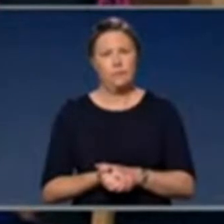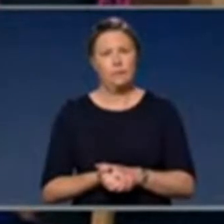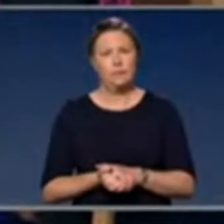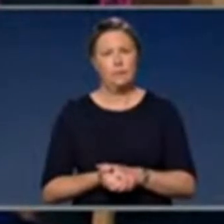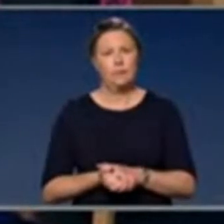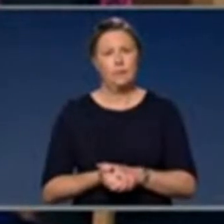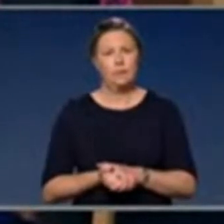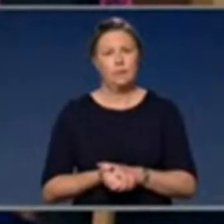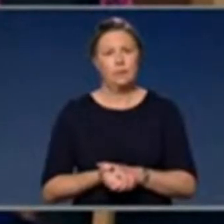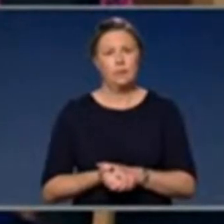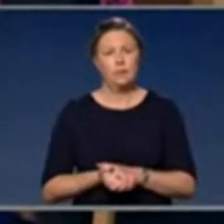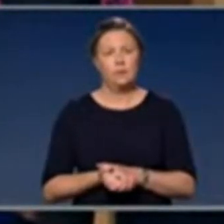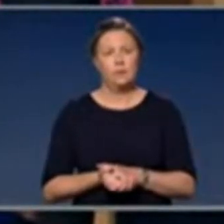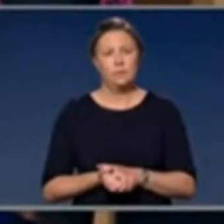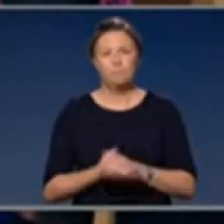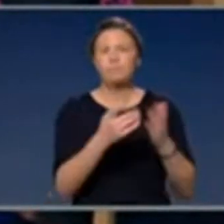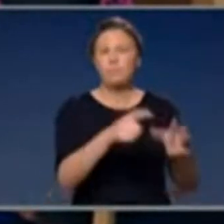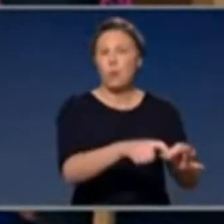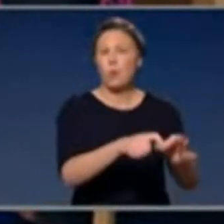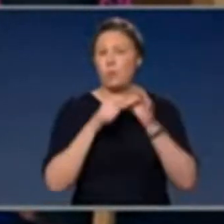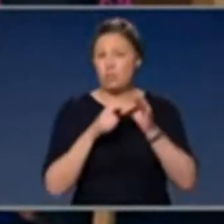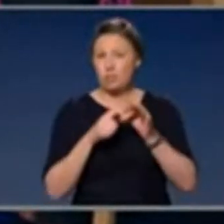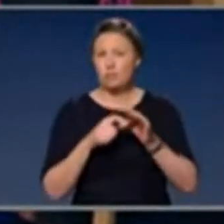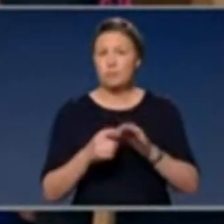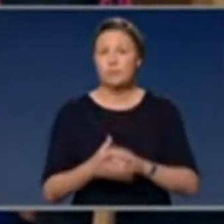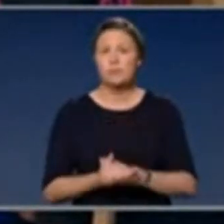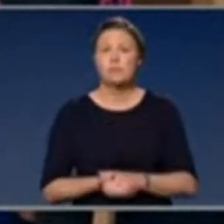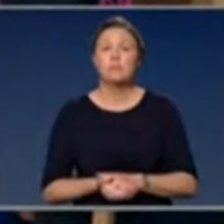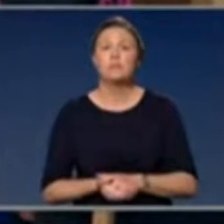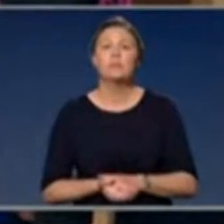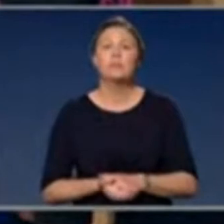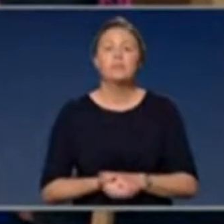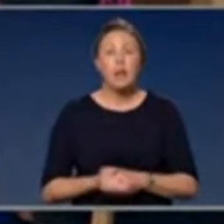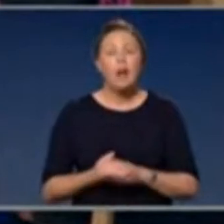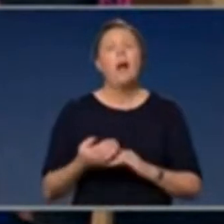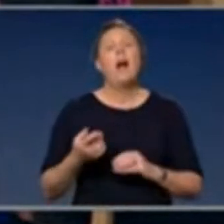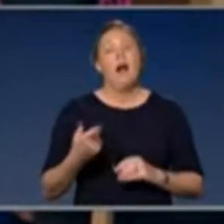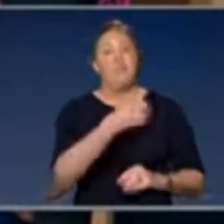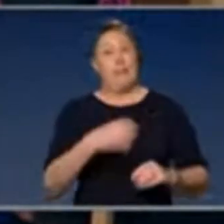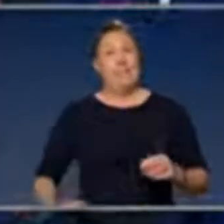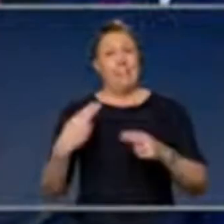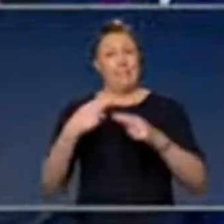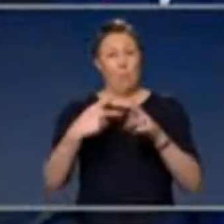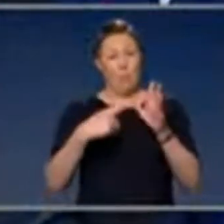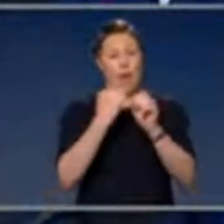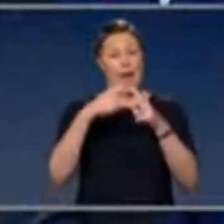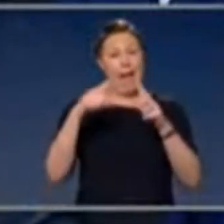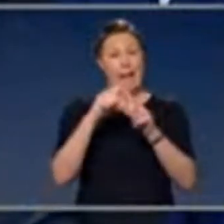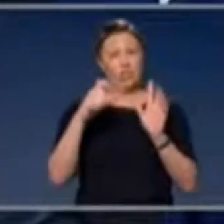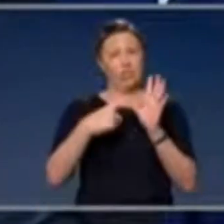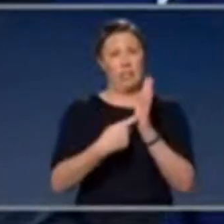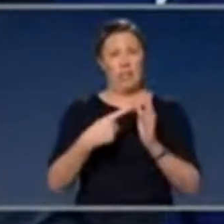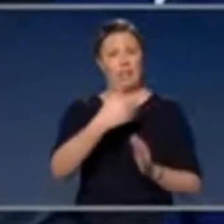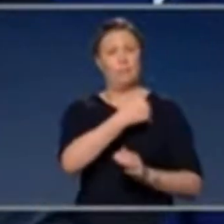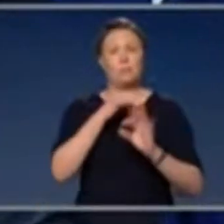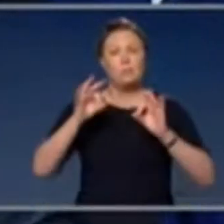morning? And if not, can you say you have full confidence in his ability to be across his brief? I do